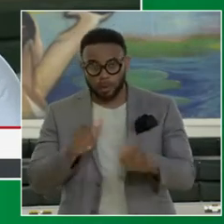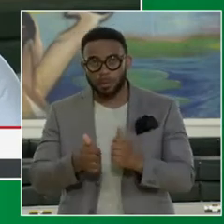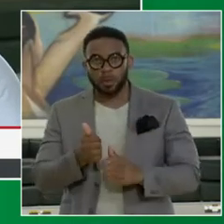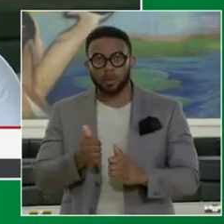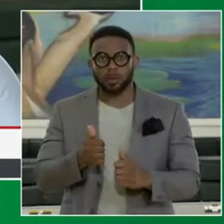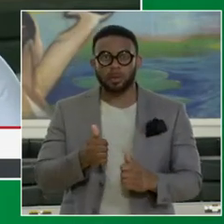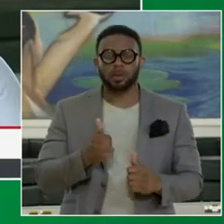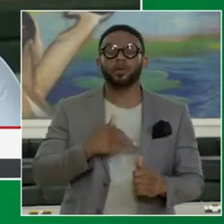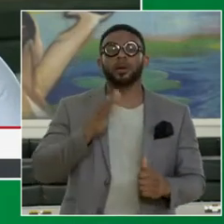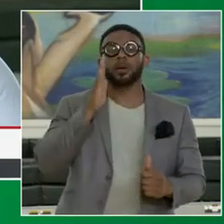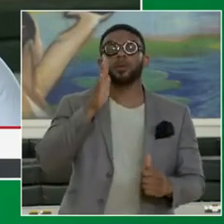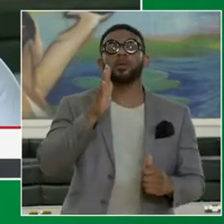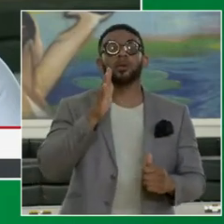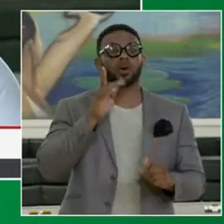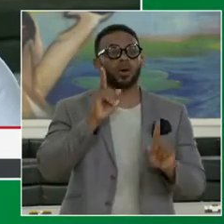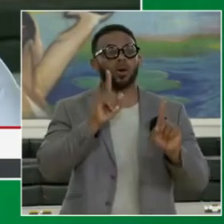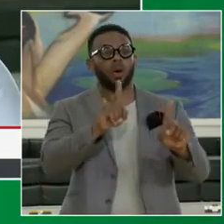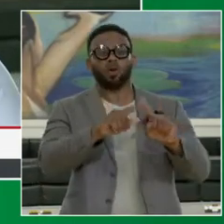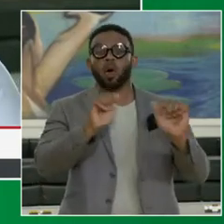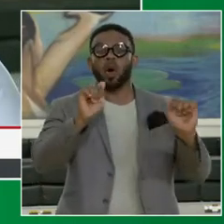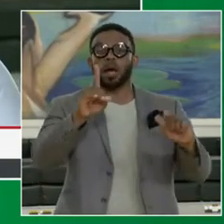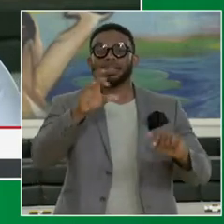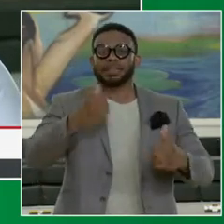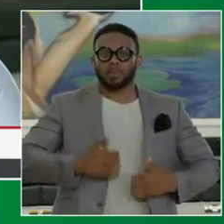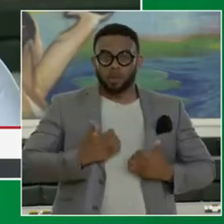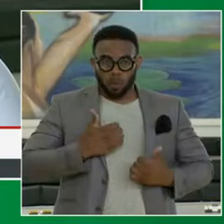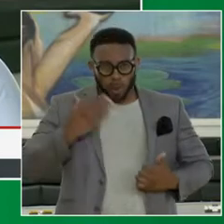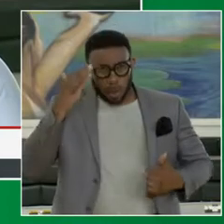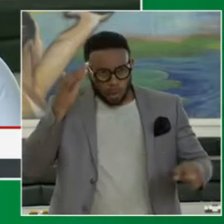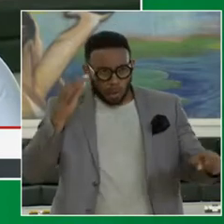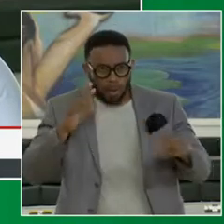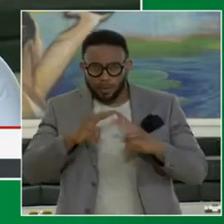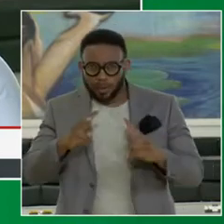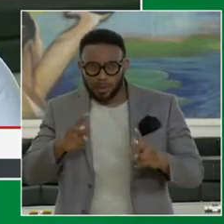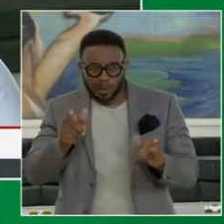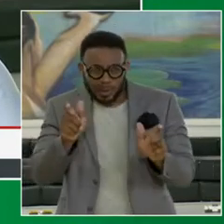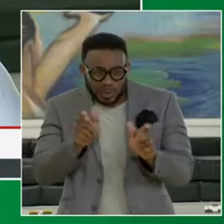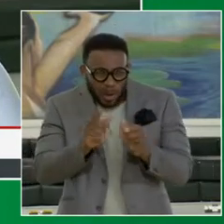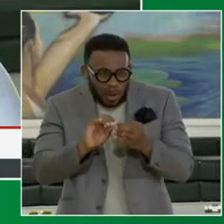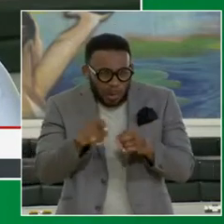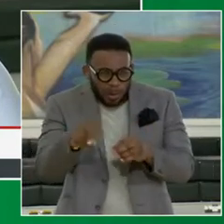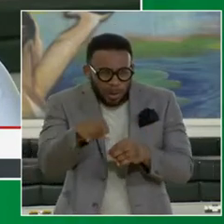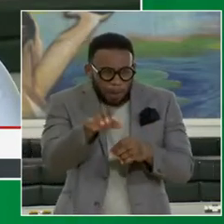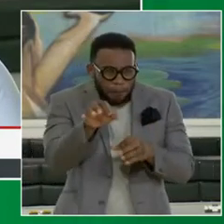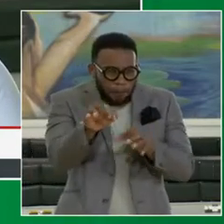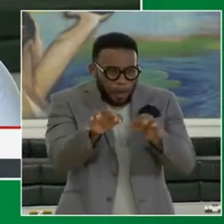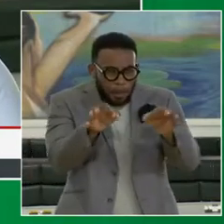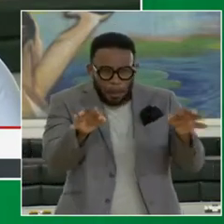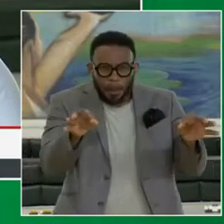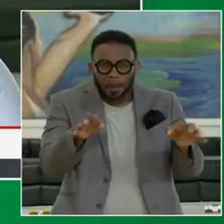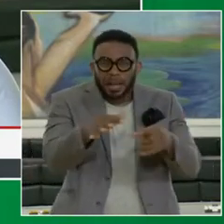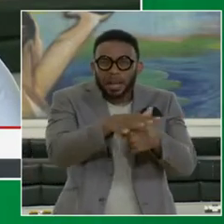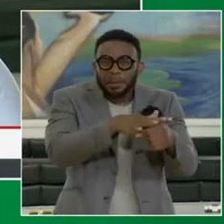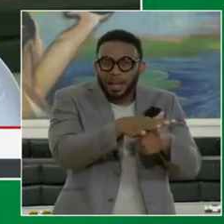we're going to residents who we know that a very small number of residents in our communities